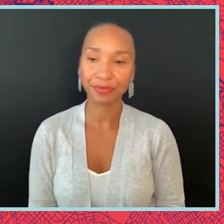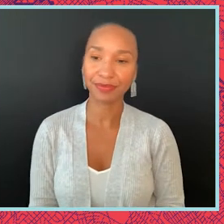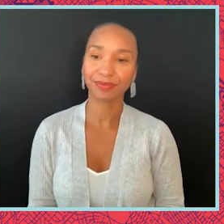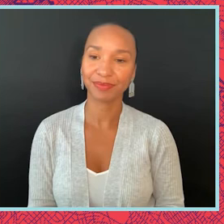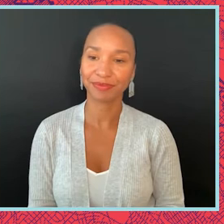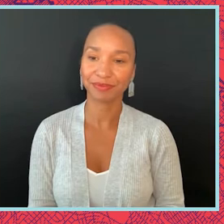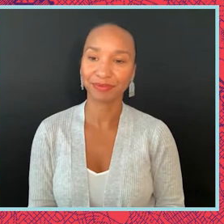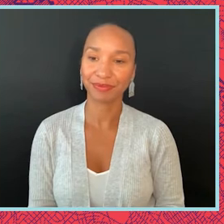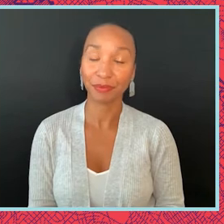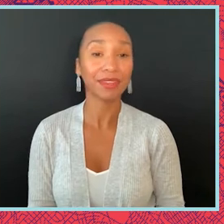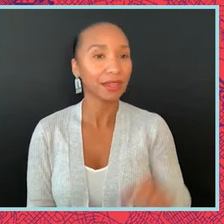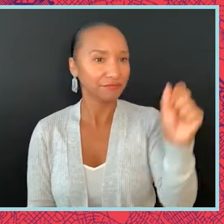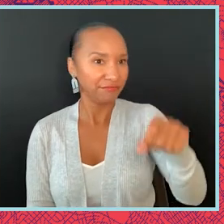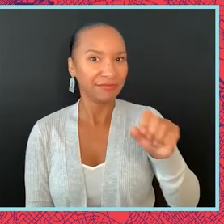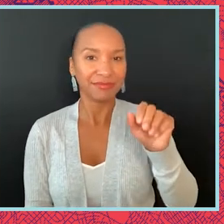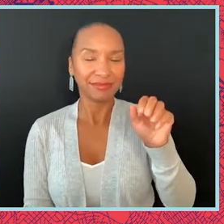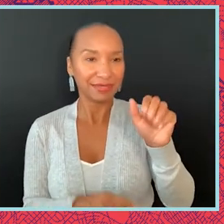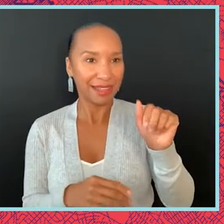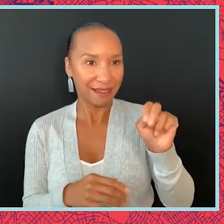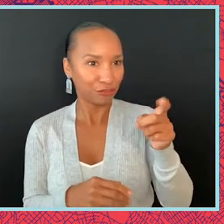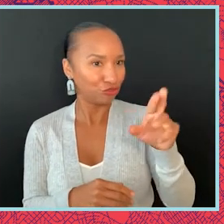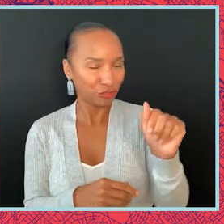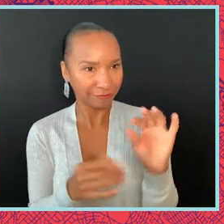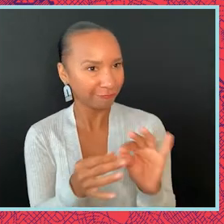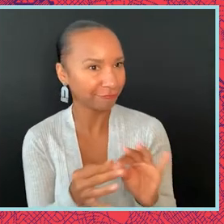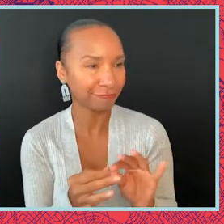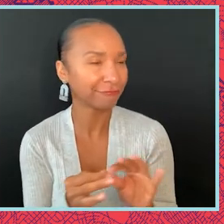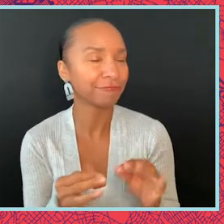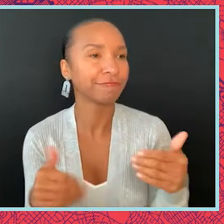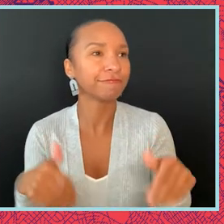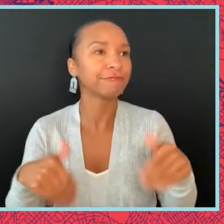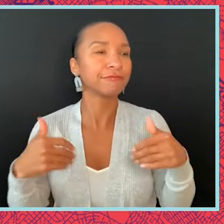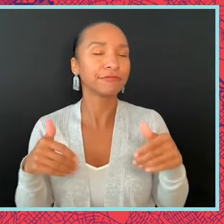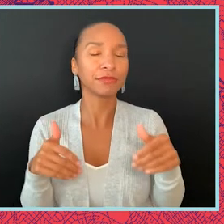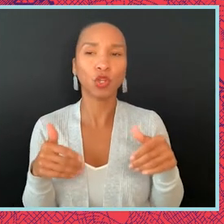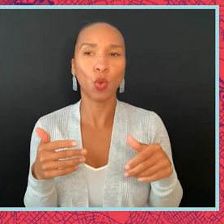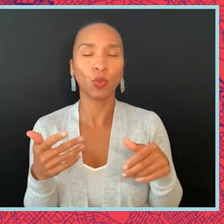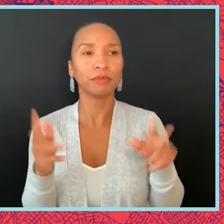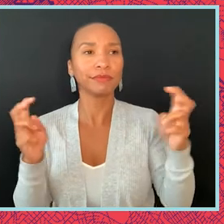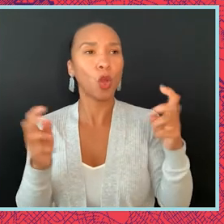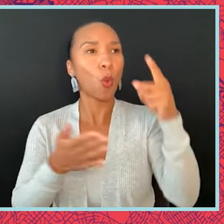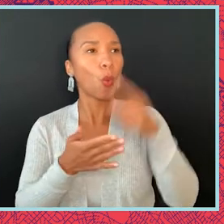to, like Andrea keeps talking about, you know, this sort of what it means to be